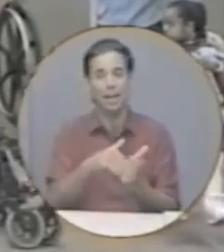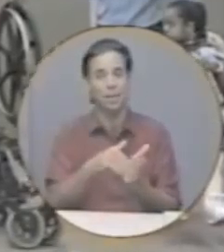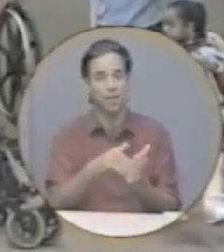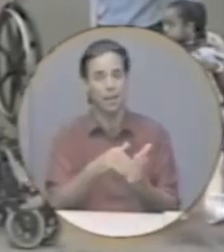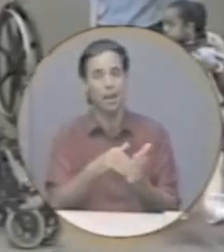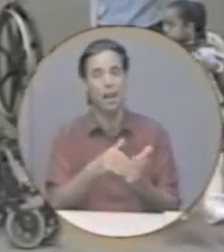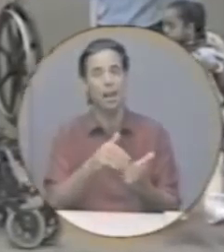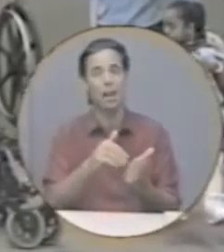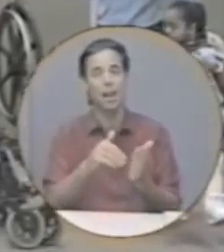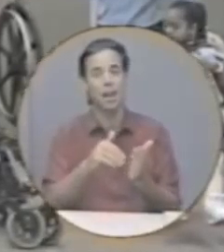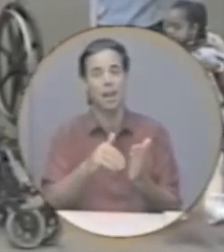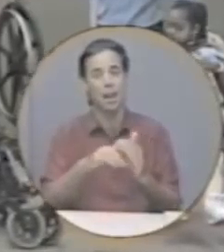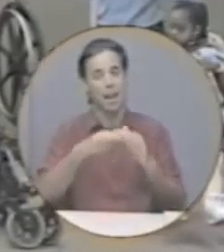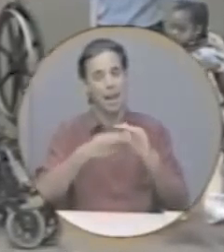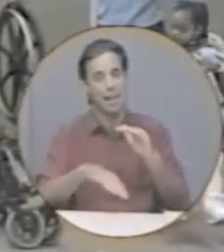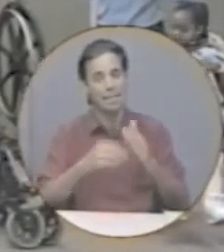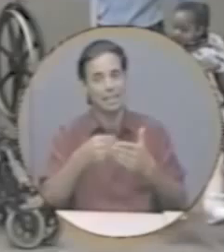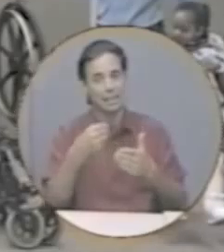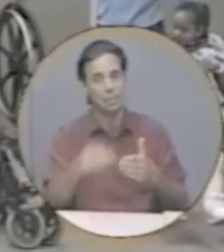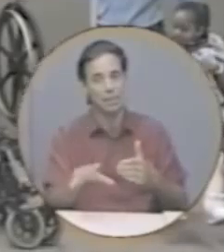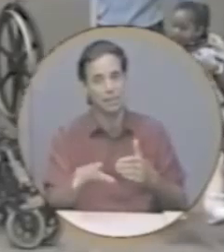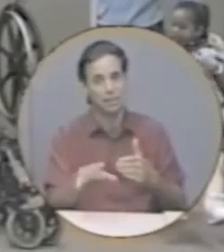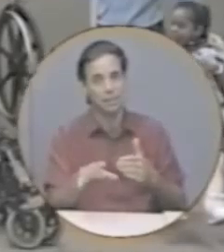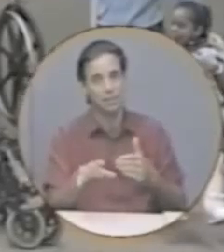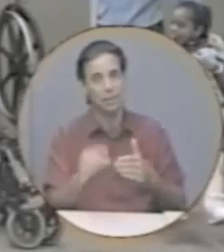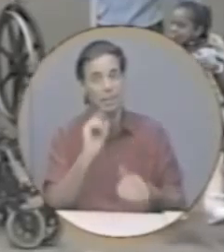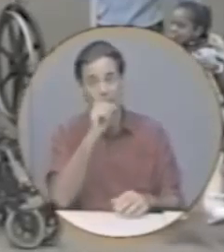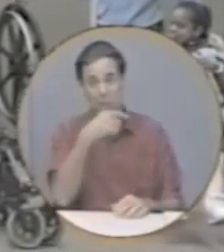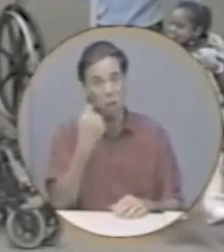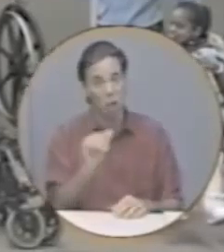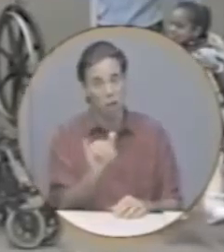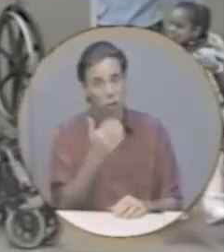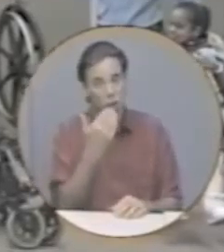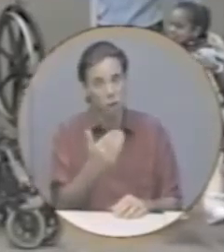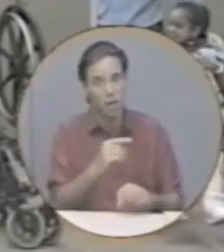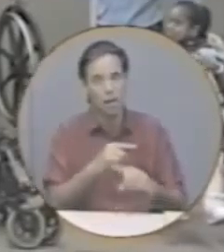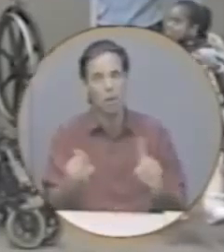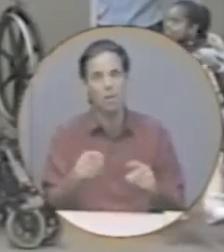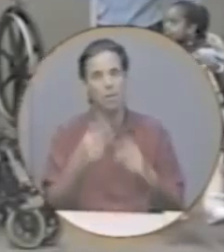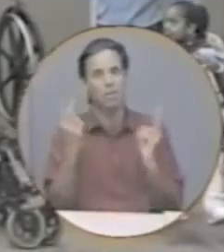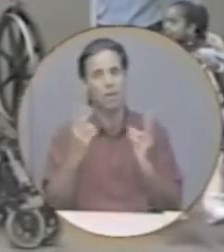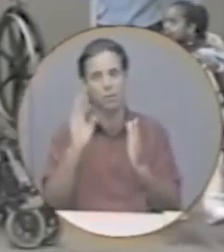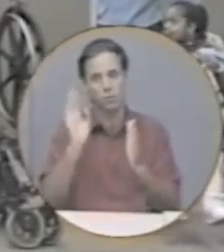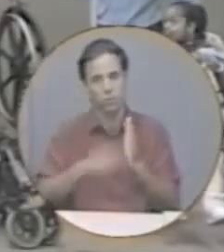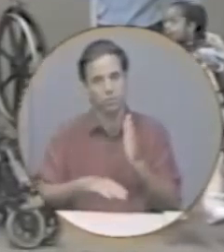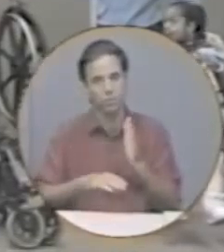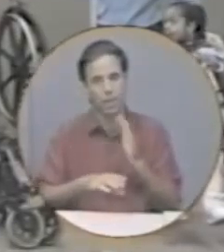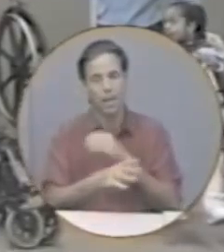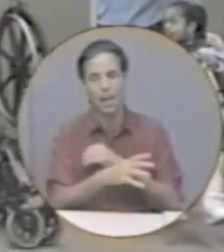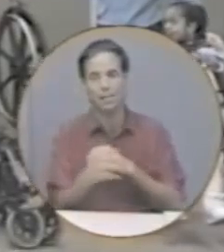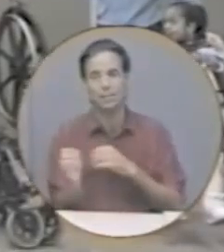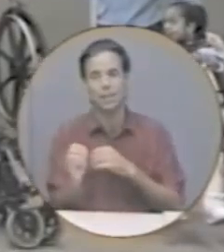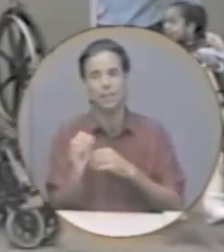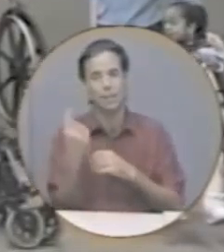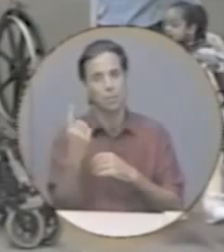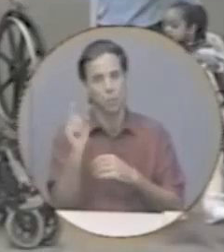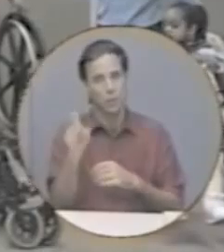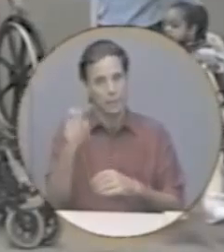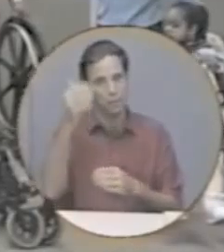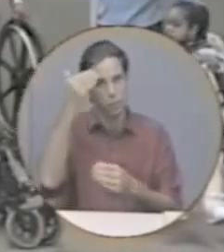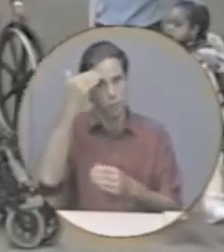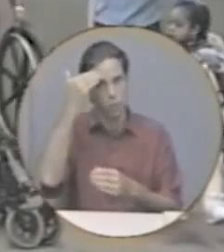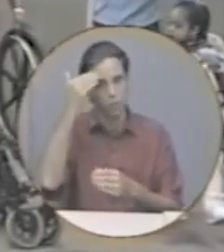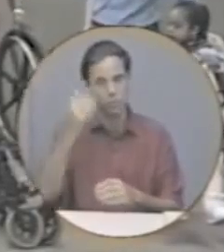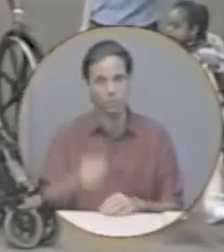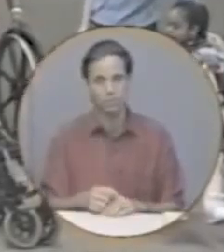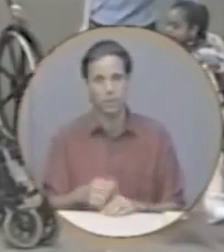lot less expensive. They don't look as good, but they are very inexpensive, and that's something we need to know. It